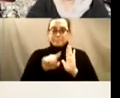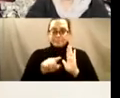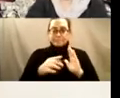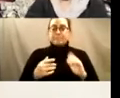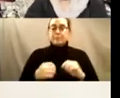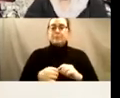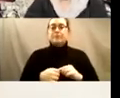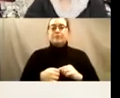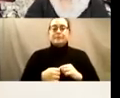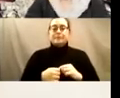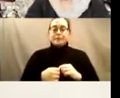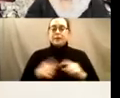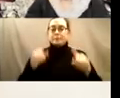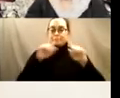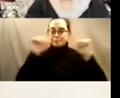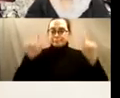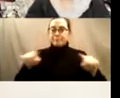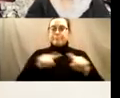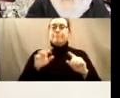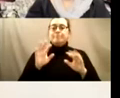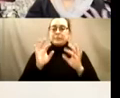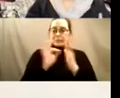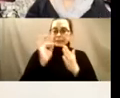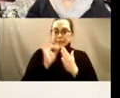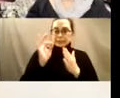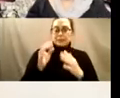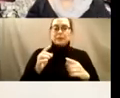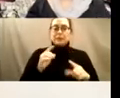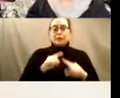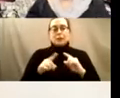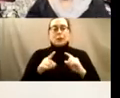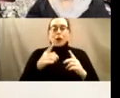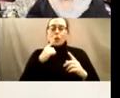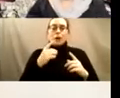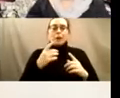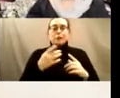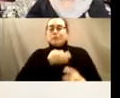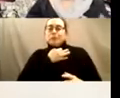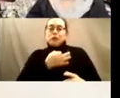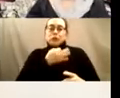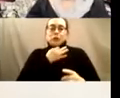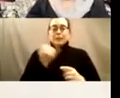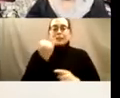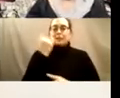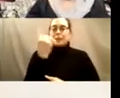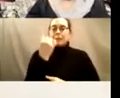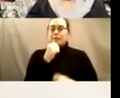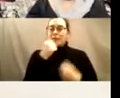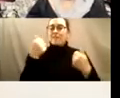of explore unfinishedness as a disabled person who creates things and has